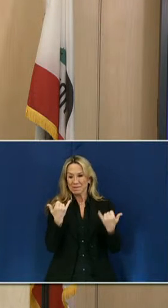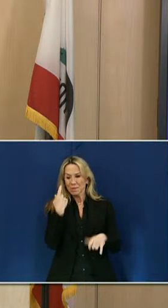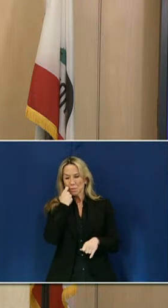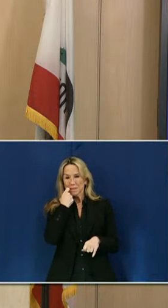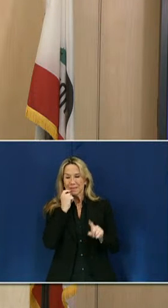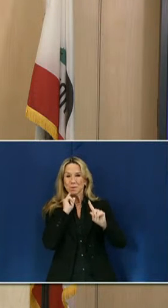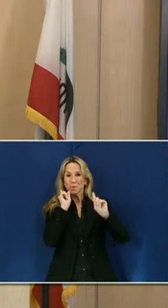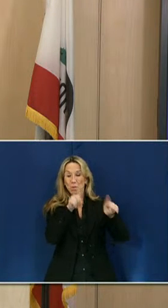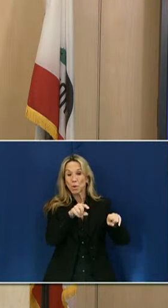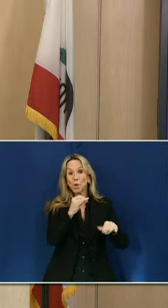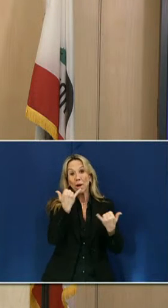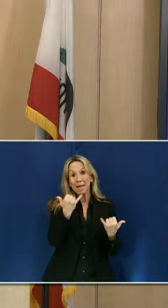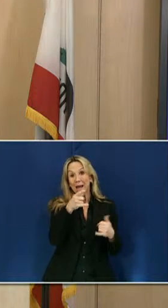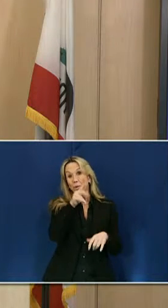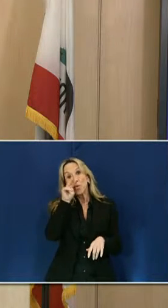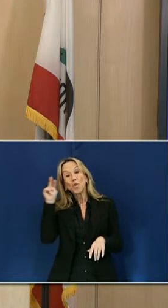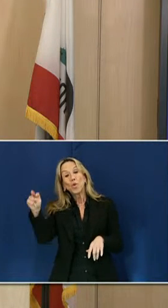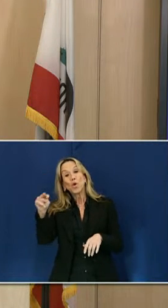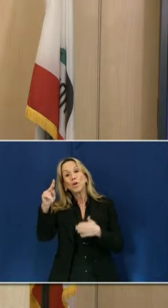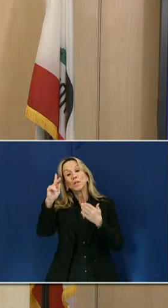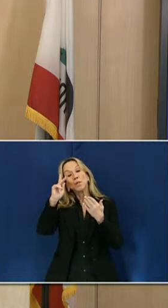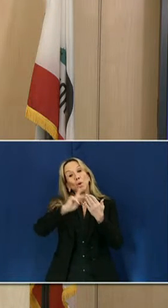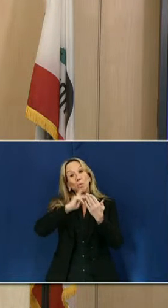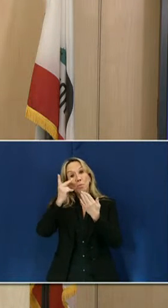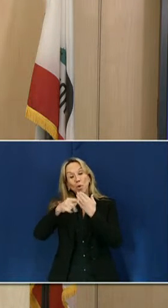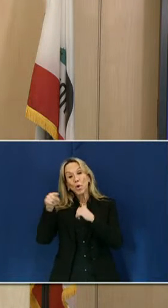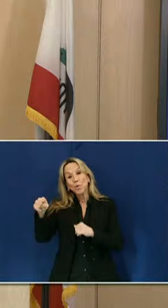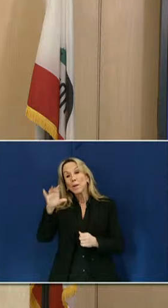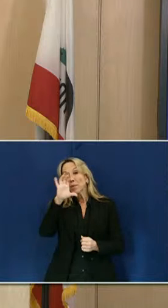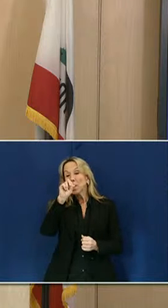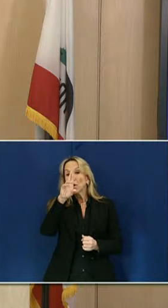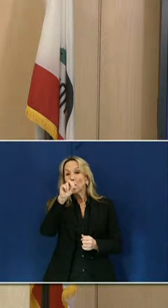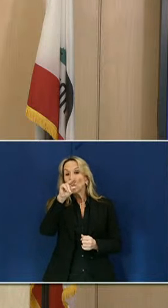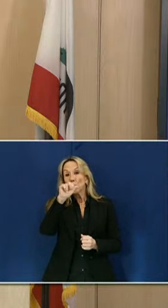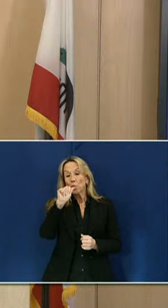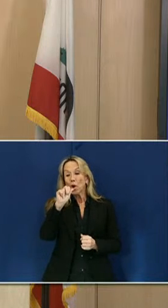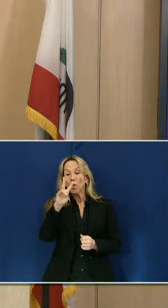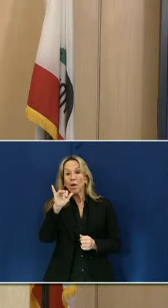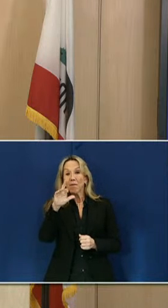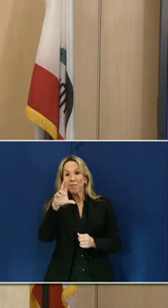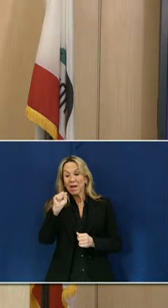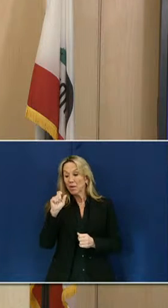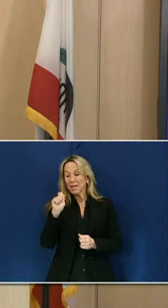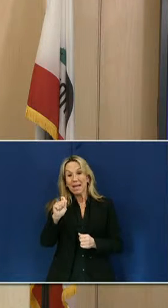about the program, you can go to our coronavirus website, which is at